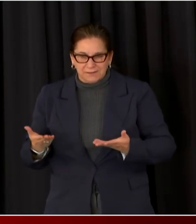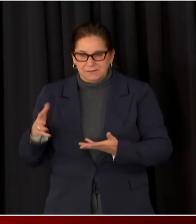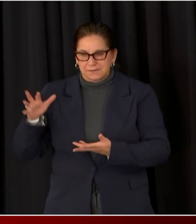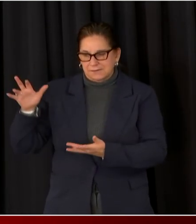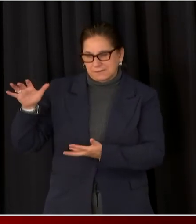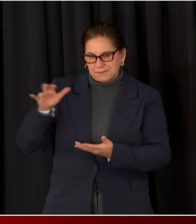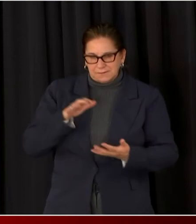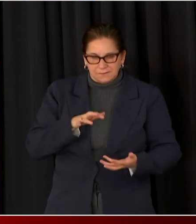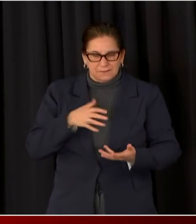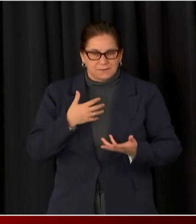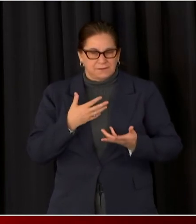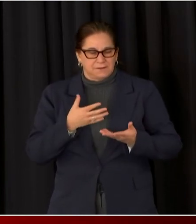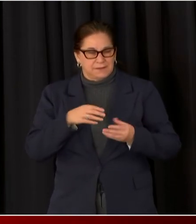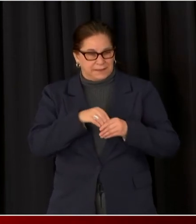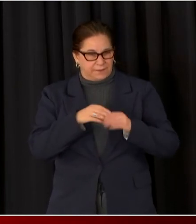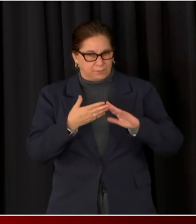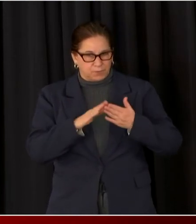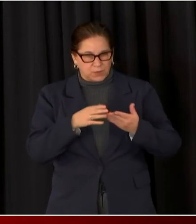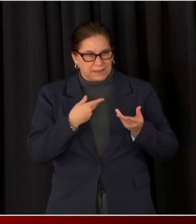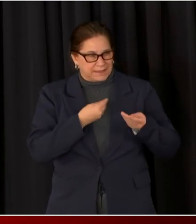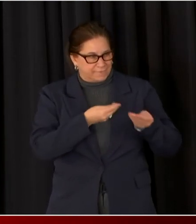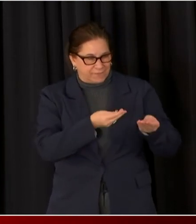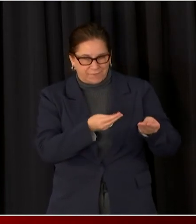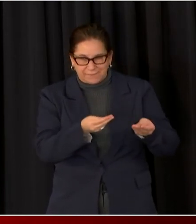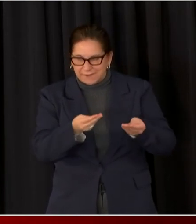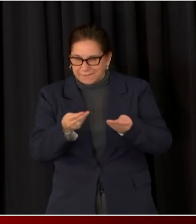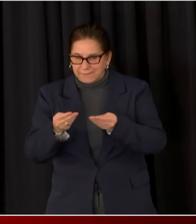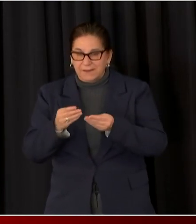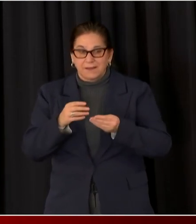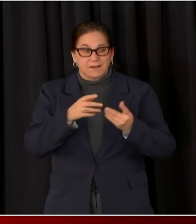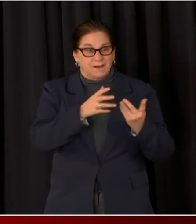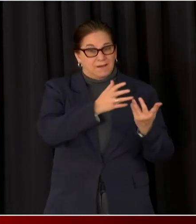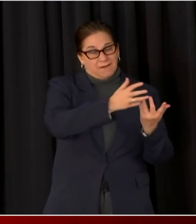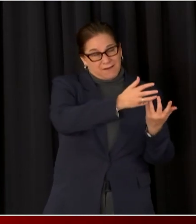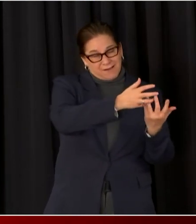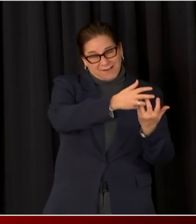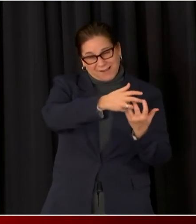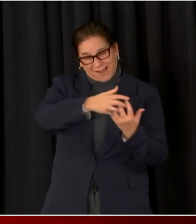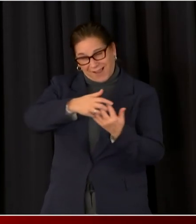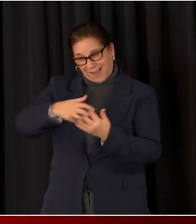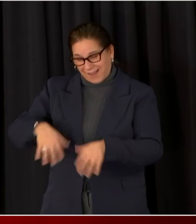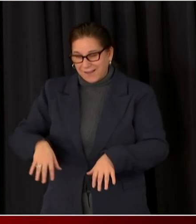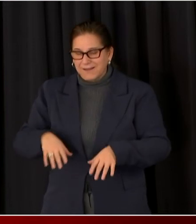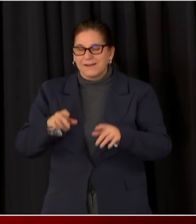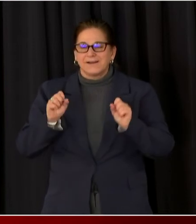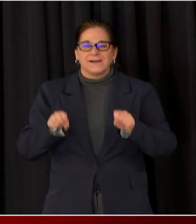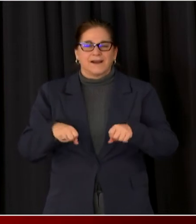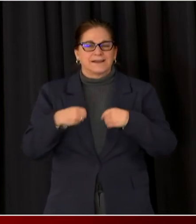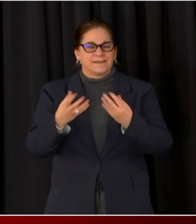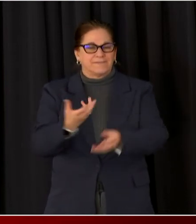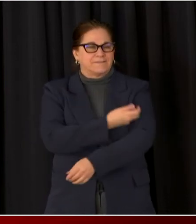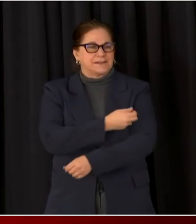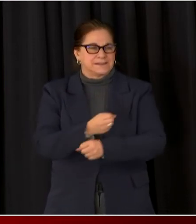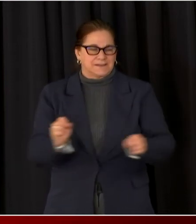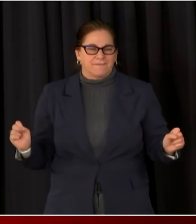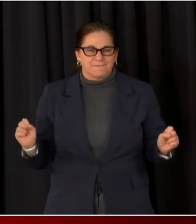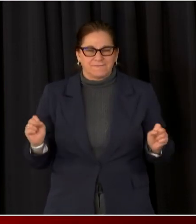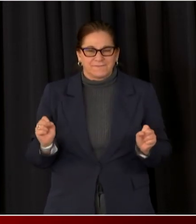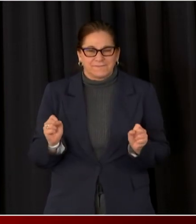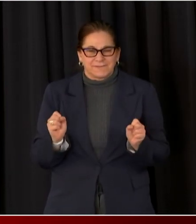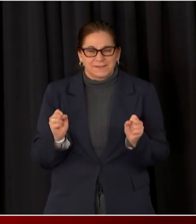have all of the information that they need to safely vaccinate the public, and that members of the public can receive all